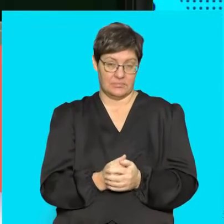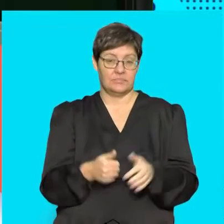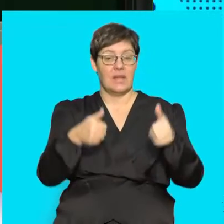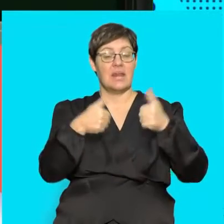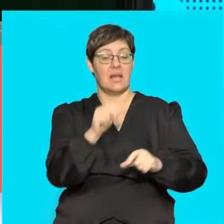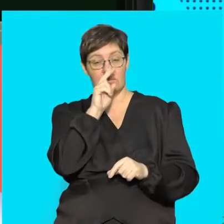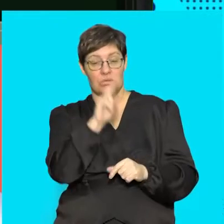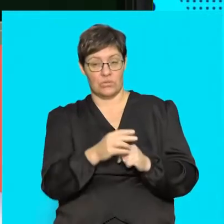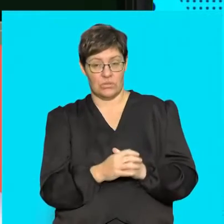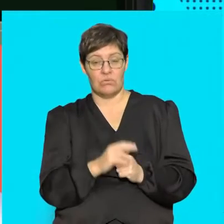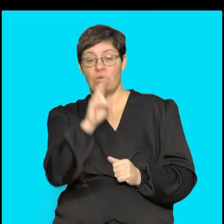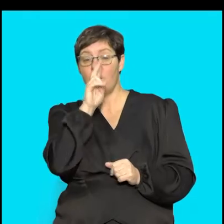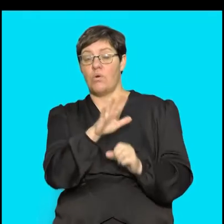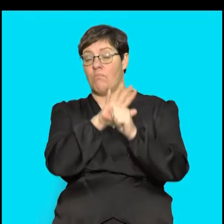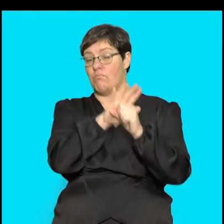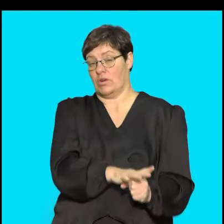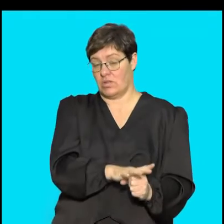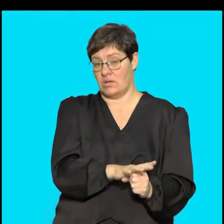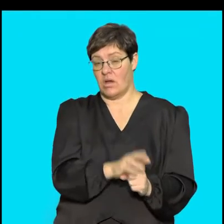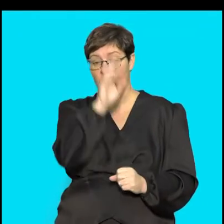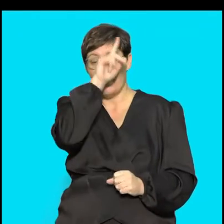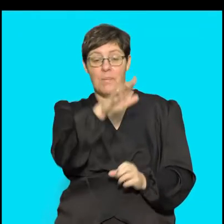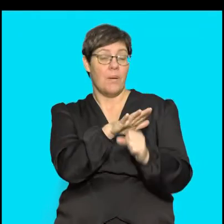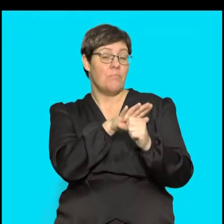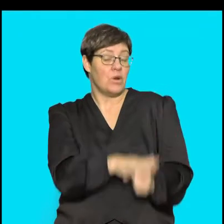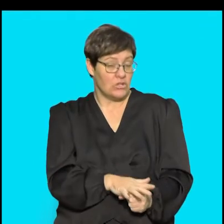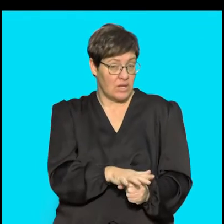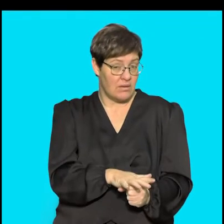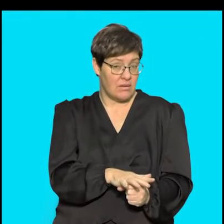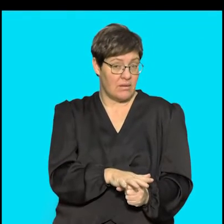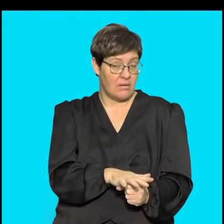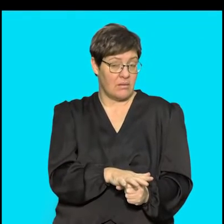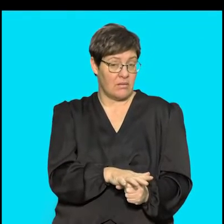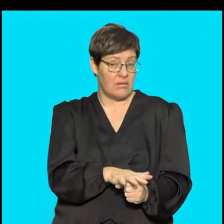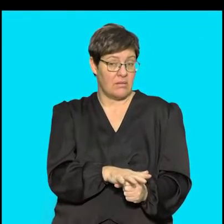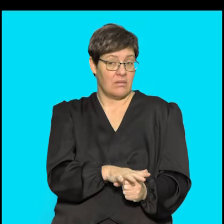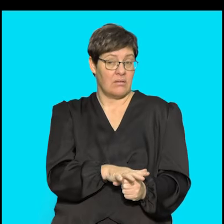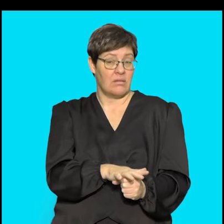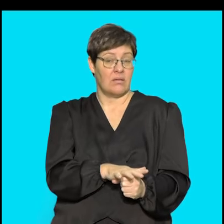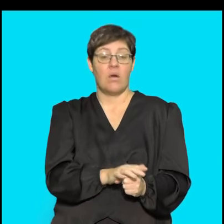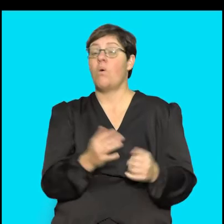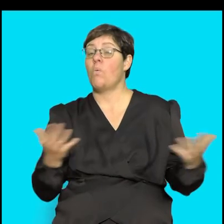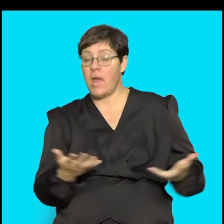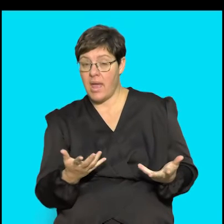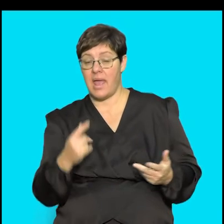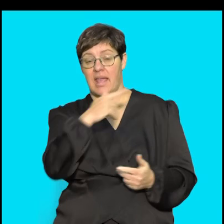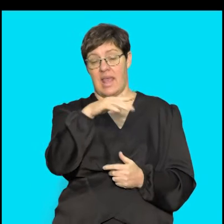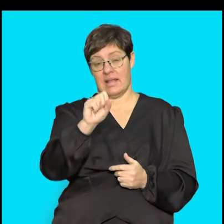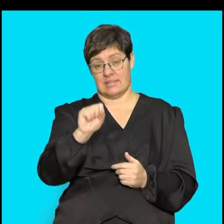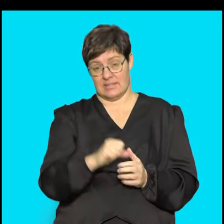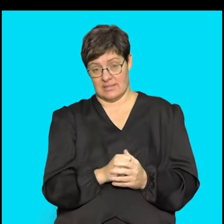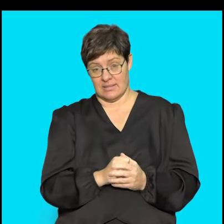at the next one. We're going to look at pressure. Remember, pressure is we only get pressure in